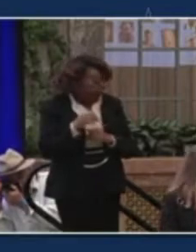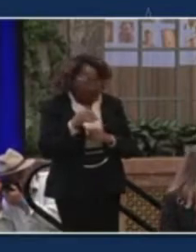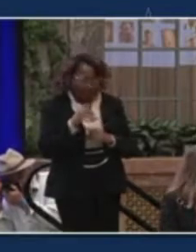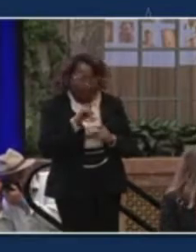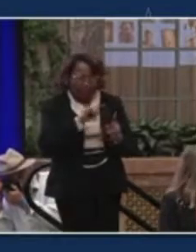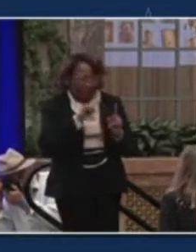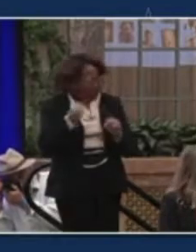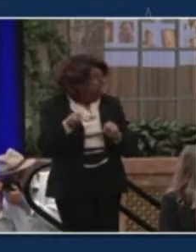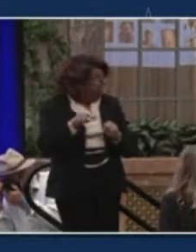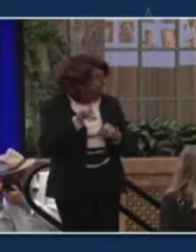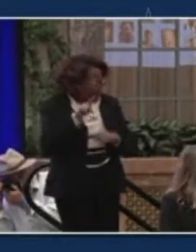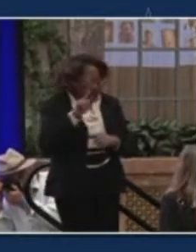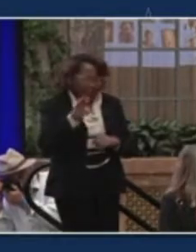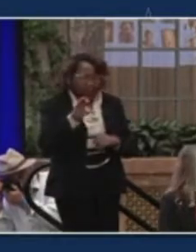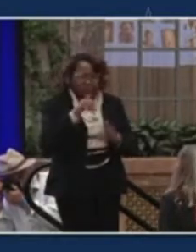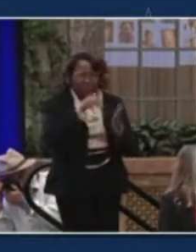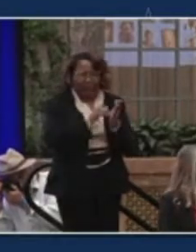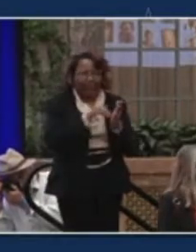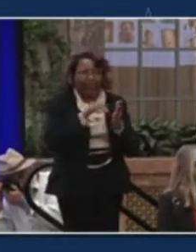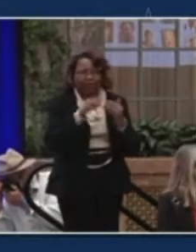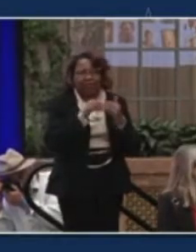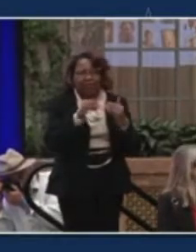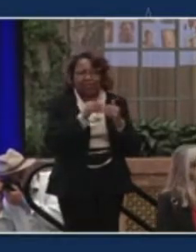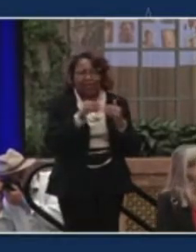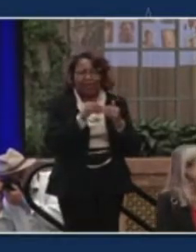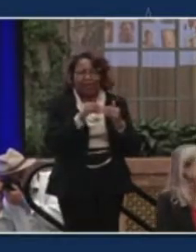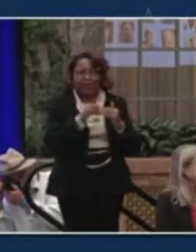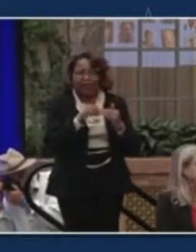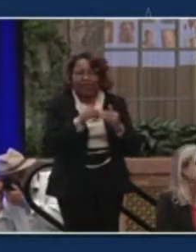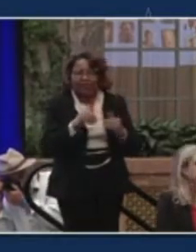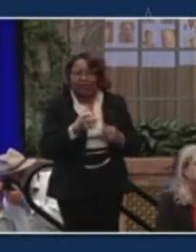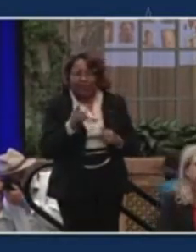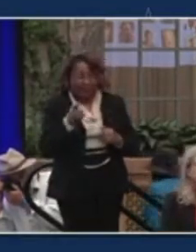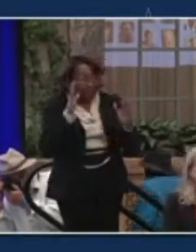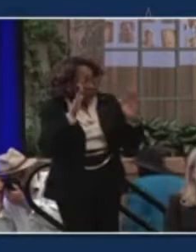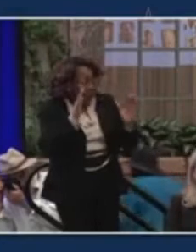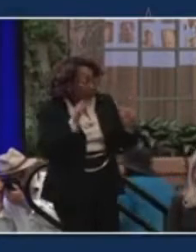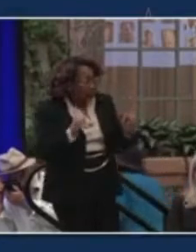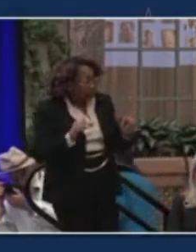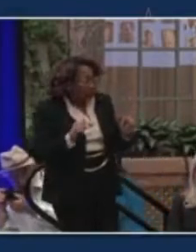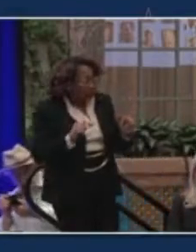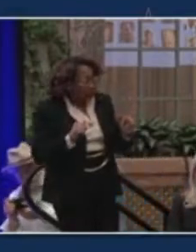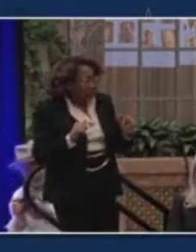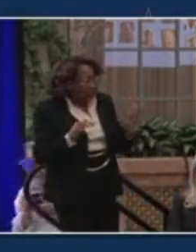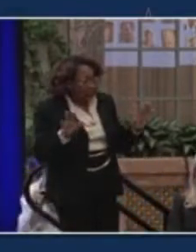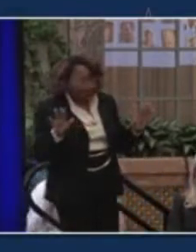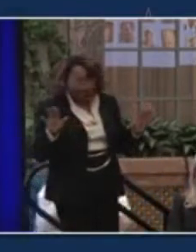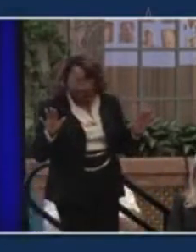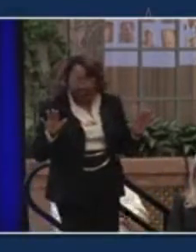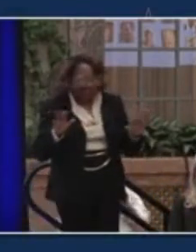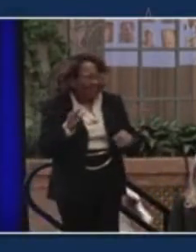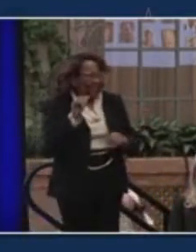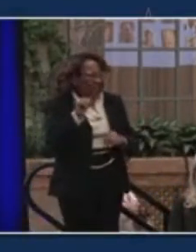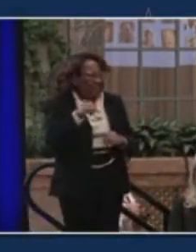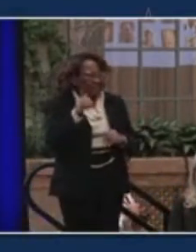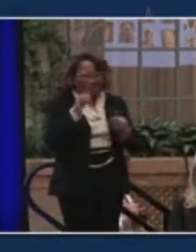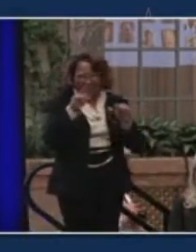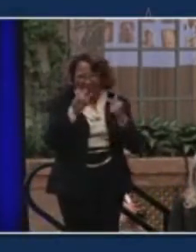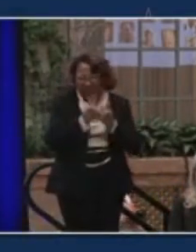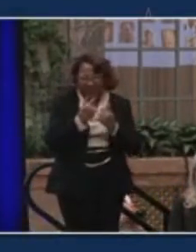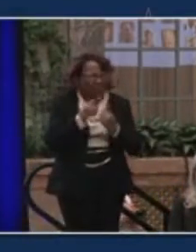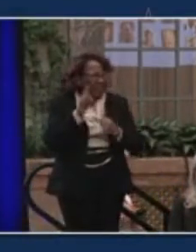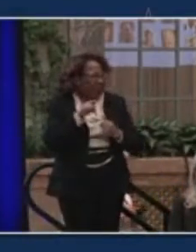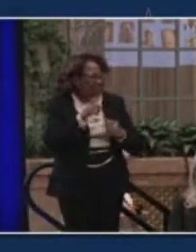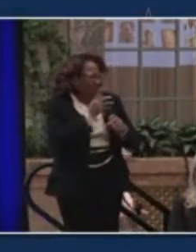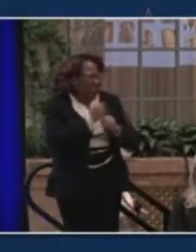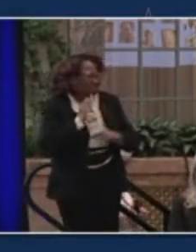raise $100,000 in 2022. Hint, hint, everybody. Another group of individuals deserve our honor and